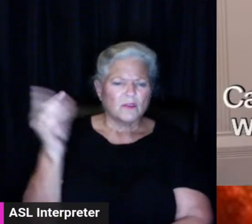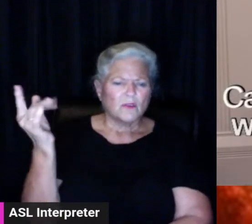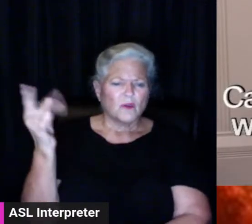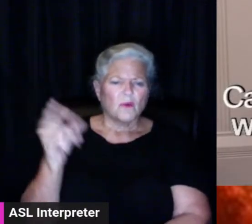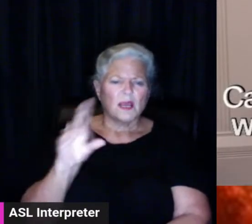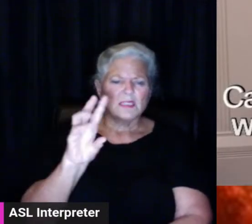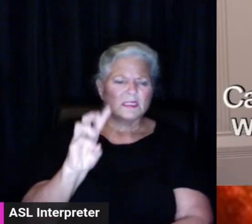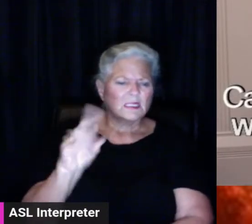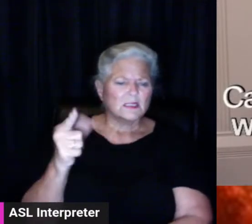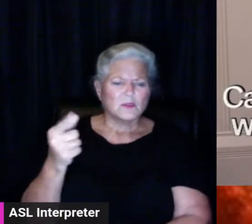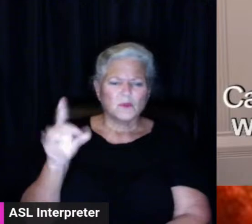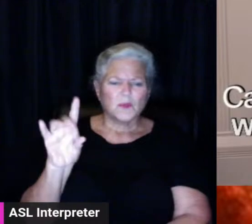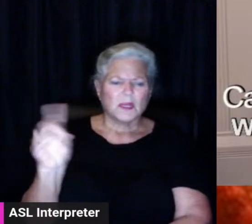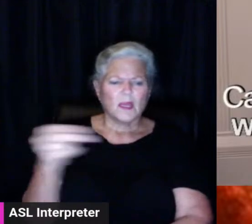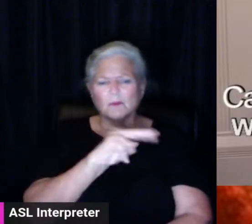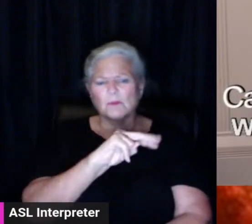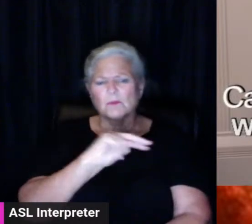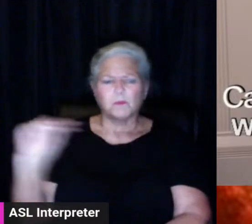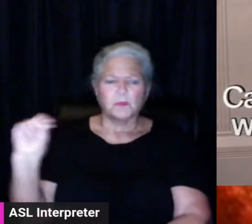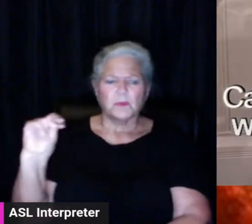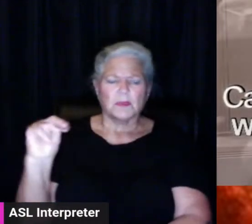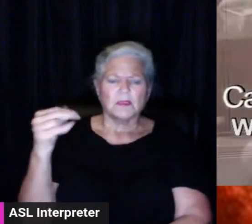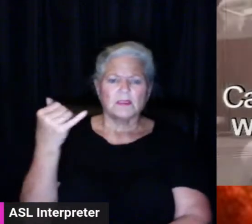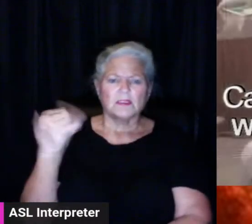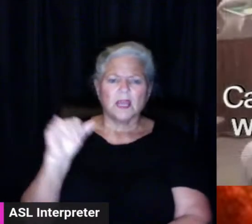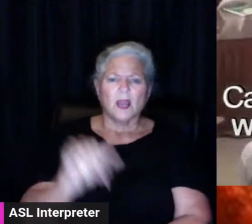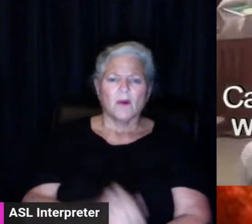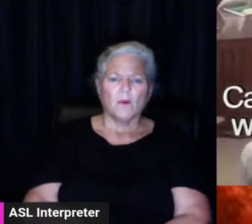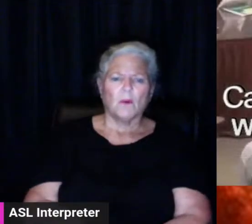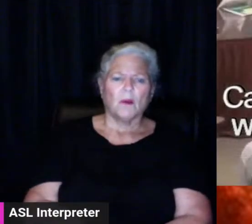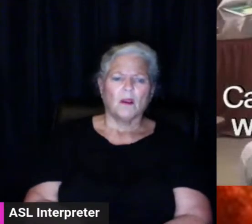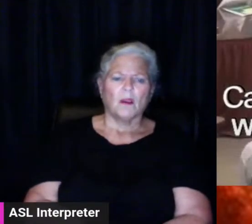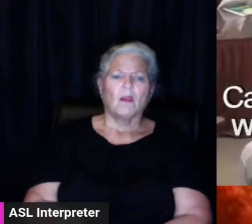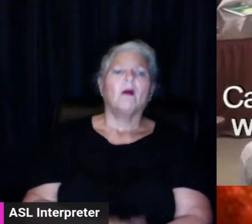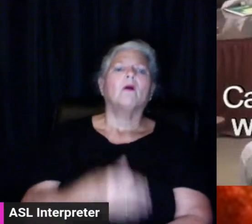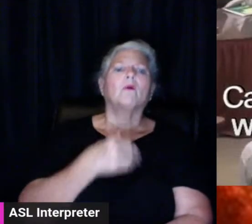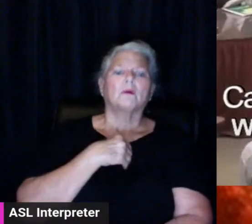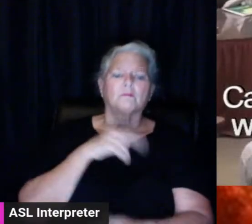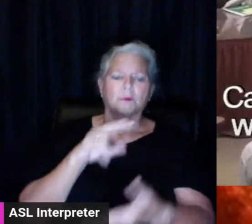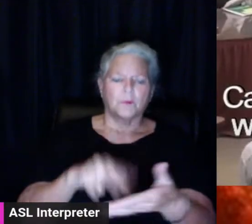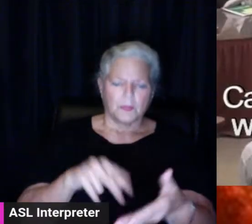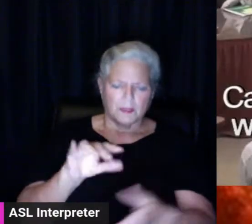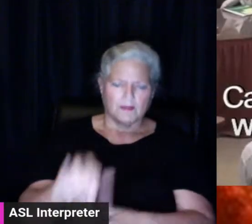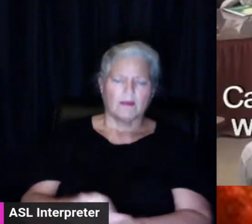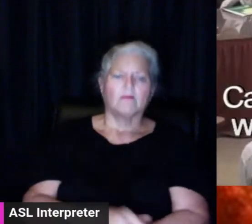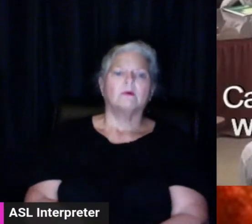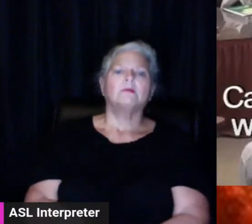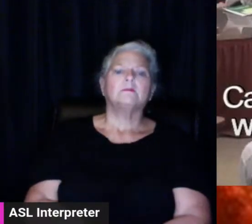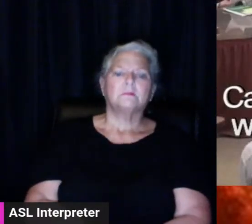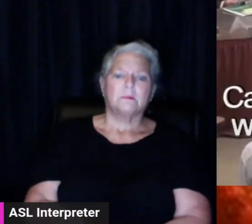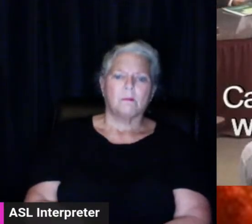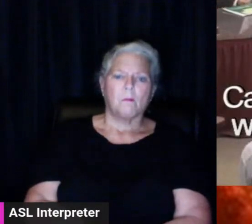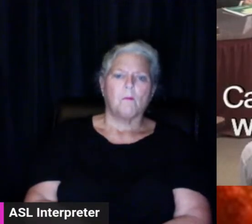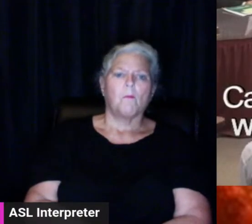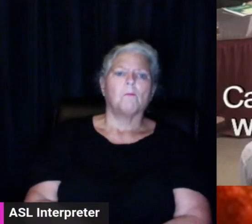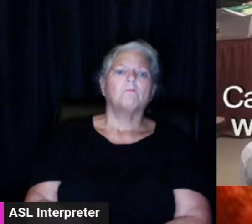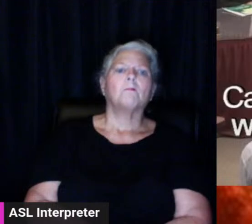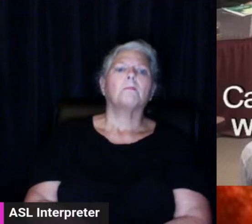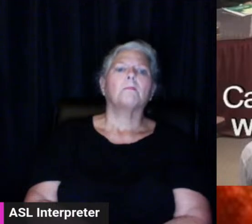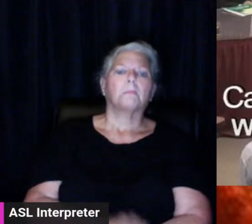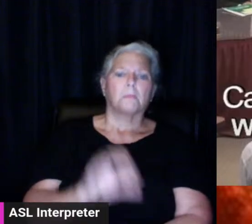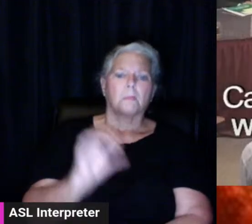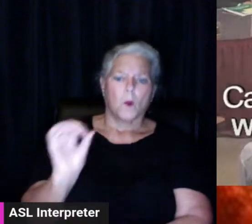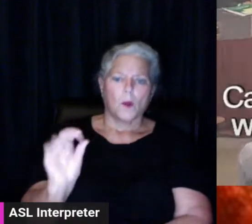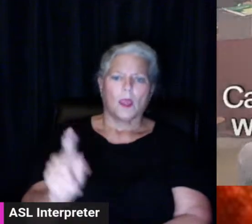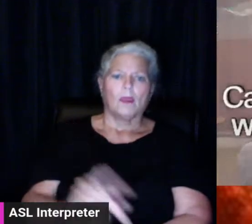to. Because it went on after, it was an So we have add-on to, about. we have to read this one too. Yes, you do. All right, yes. Yeah, so I'm reading both of Yeah, them. you're going to read them all. Go ahead. Yeah. I didn't Yep. see this. All